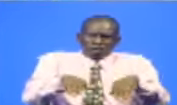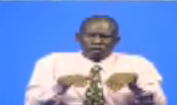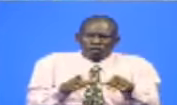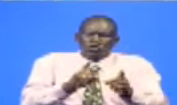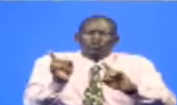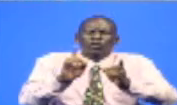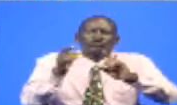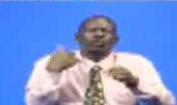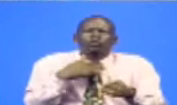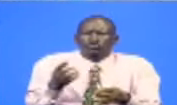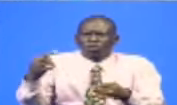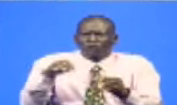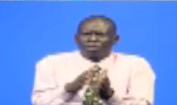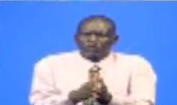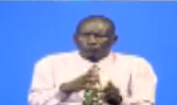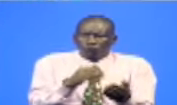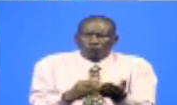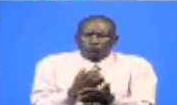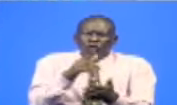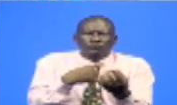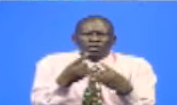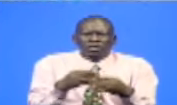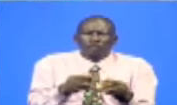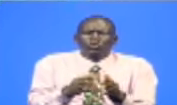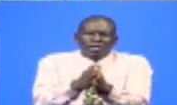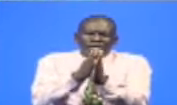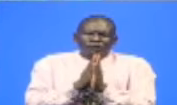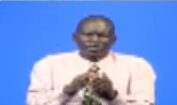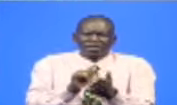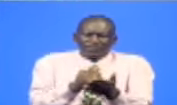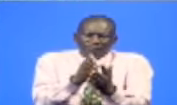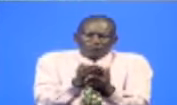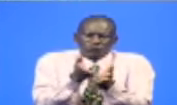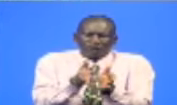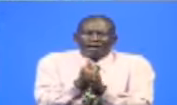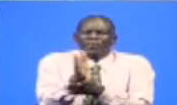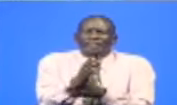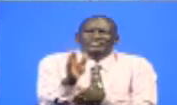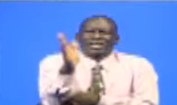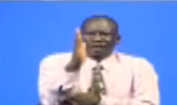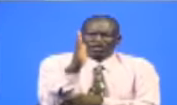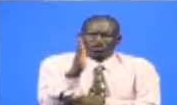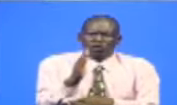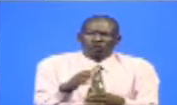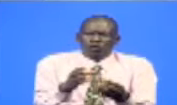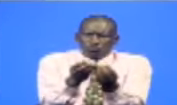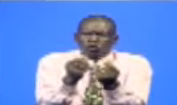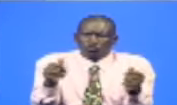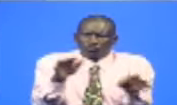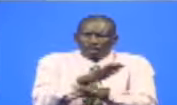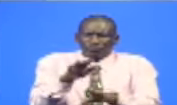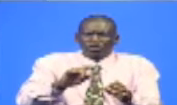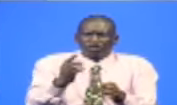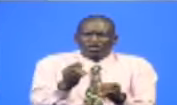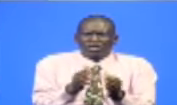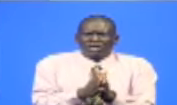and then we have to go through. We're actually praying that between now and Thursday afternoon, you'll have sorted everything out. And